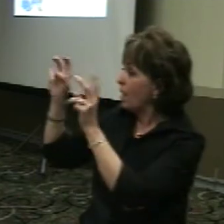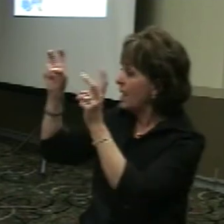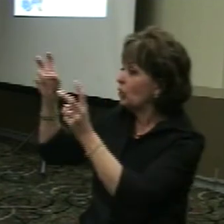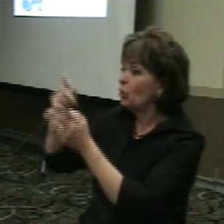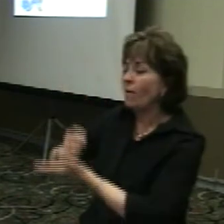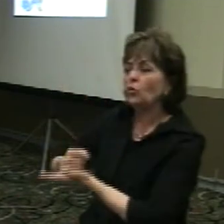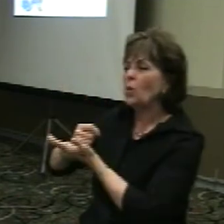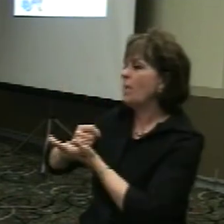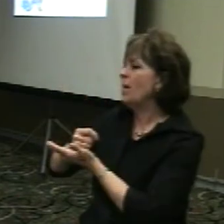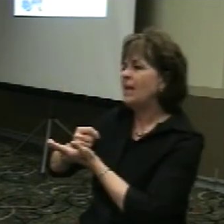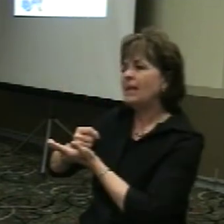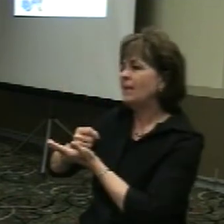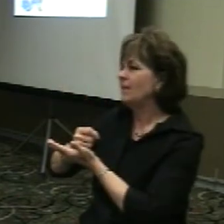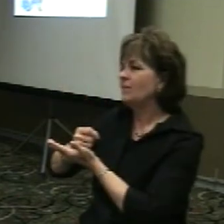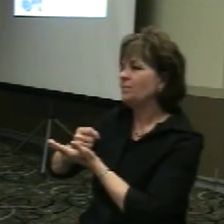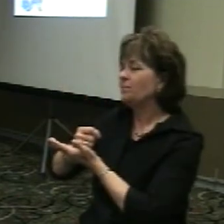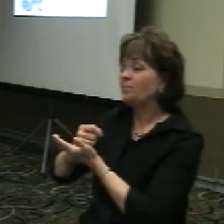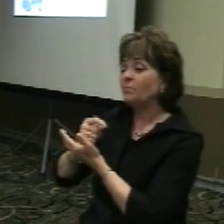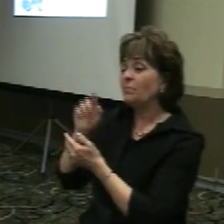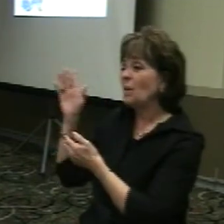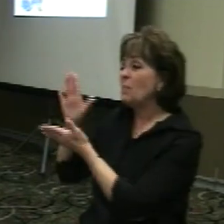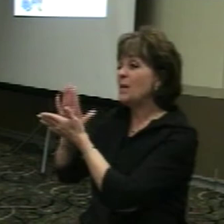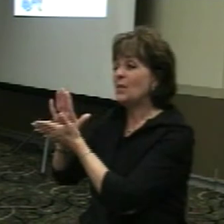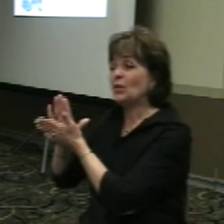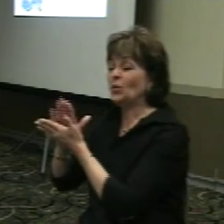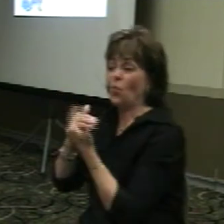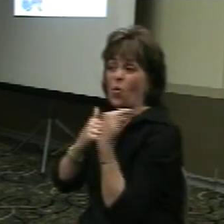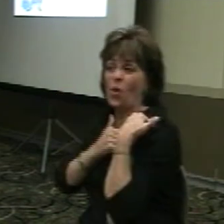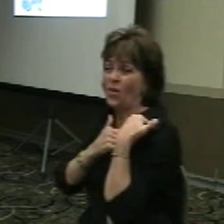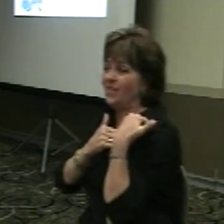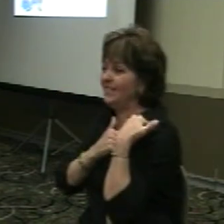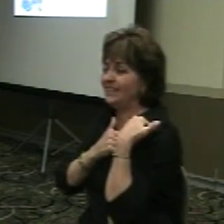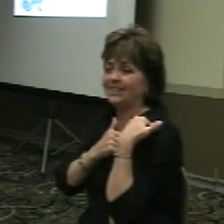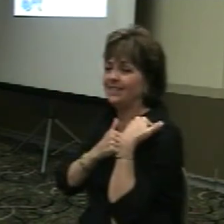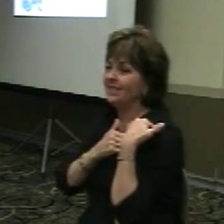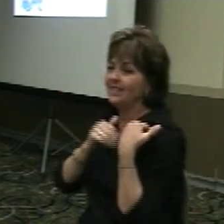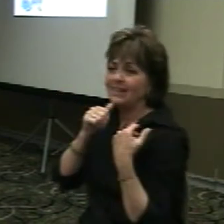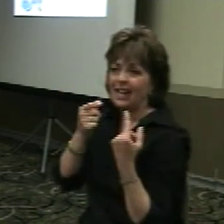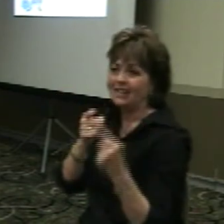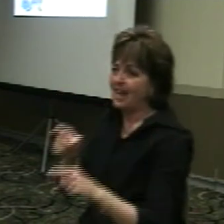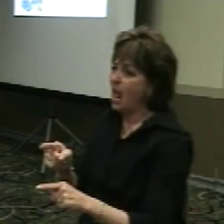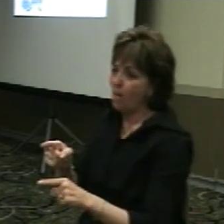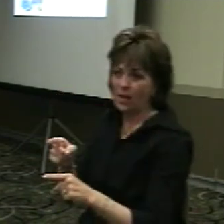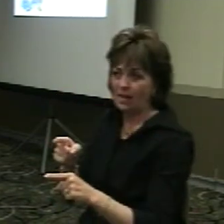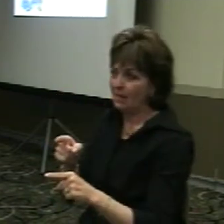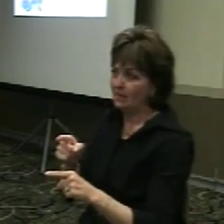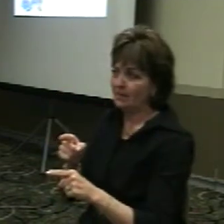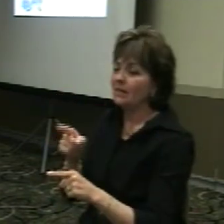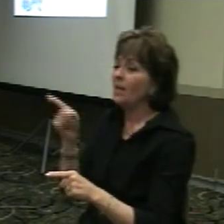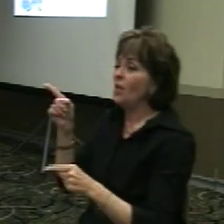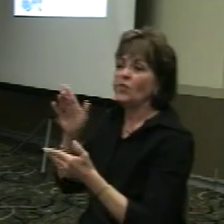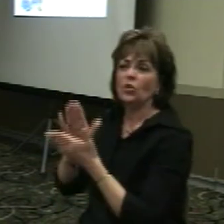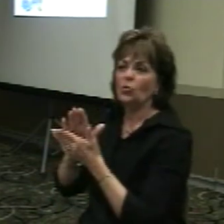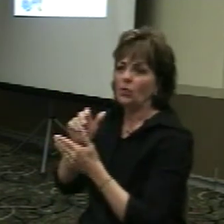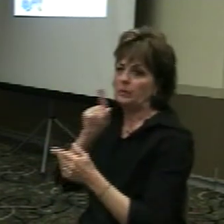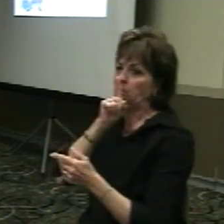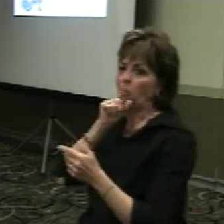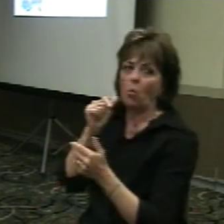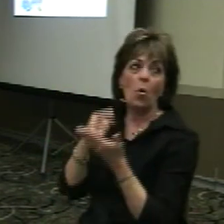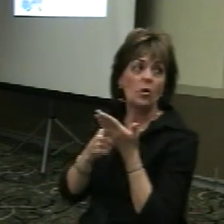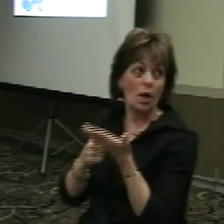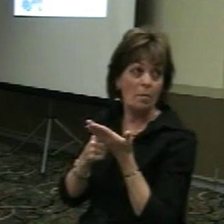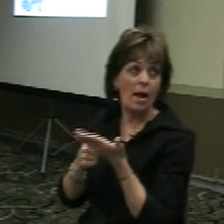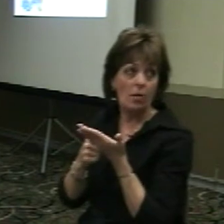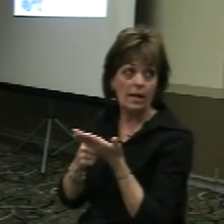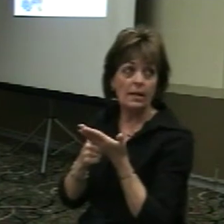of treatment falling on the school system doesn't happen. Yeah, because schools don't talk about it.